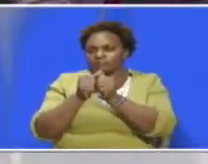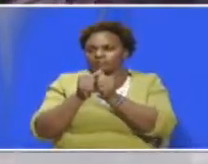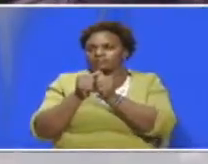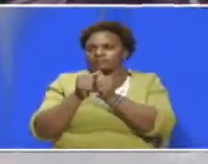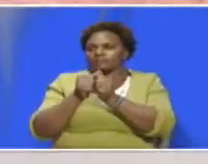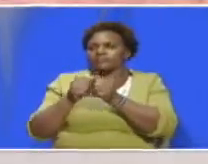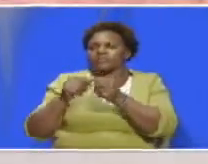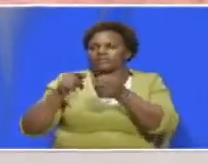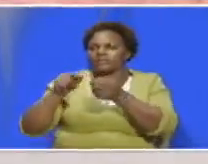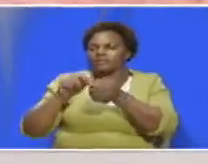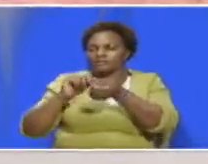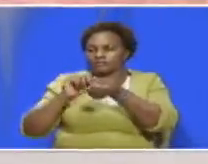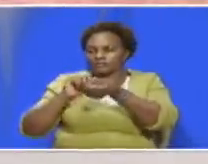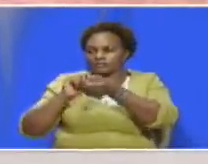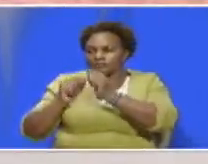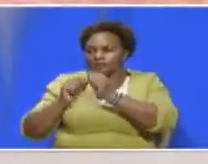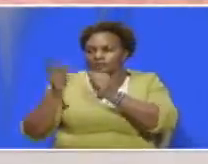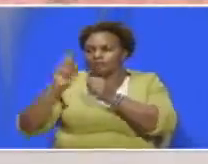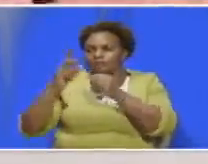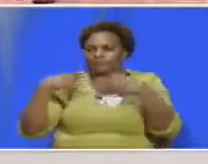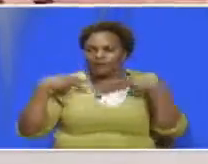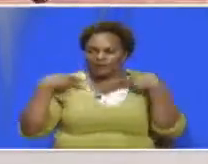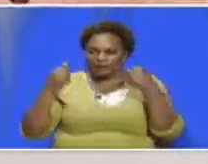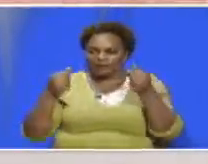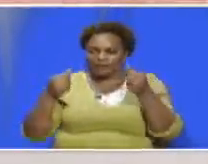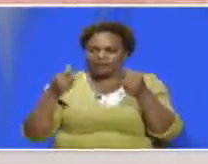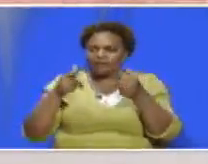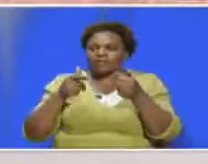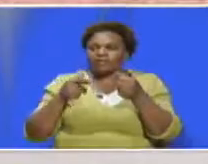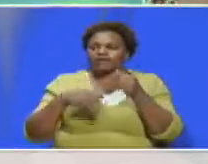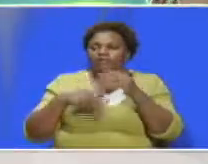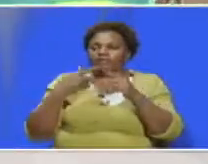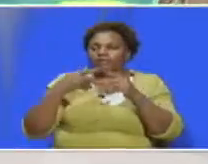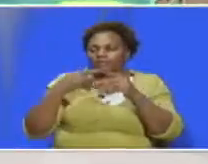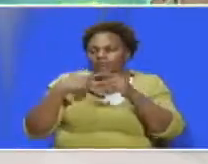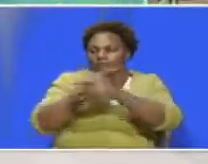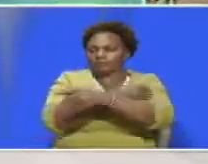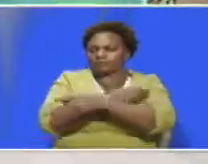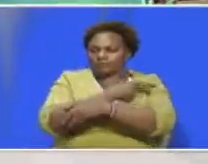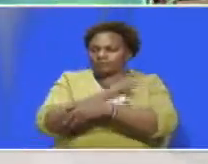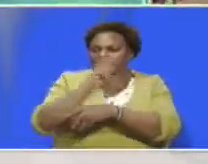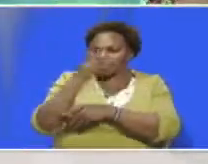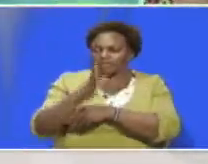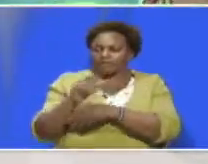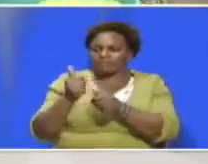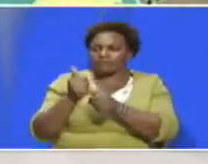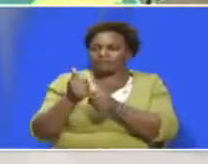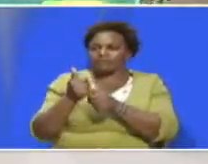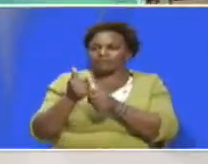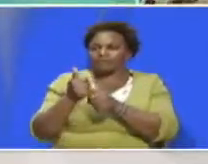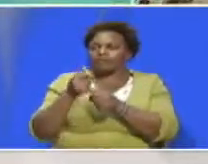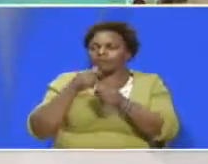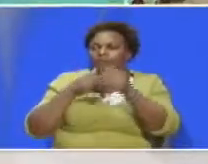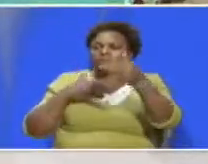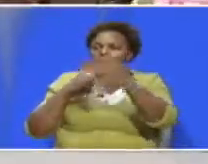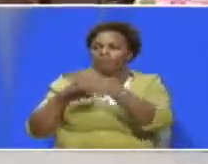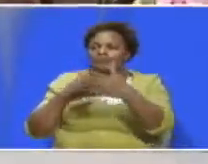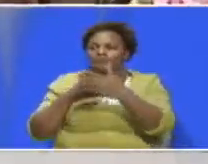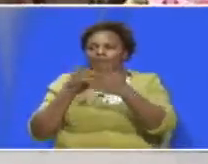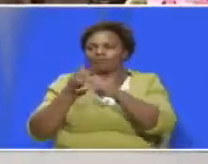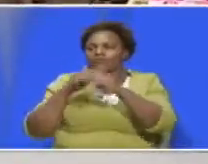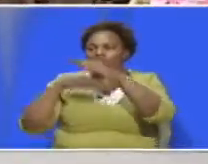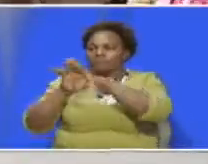The drastic measures by the Ministry of Health now spelling doom for unvaccinated Kenyans who will be locked out from